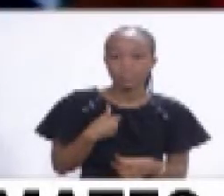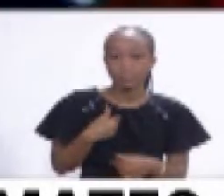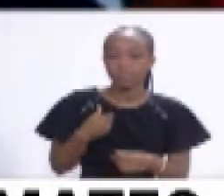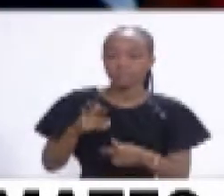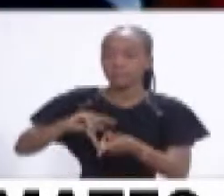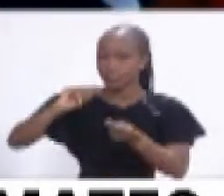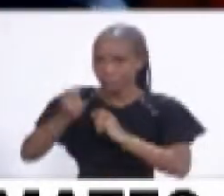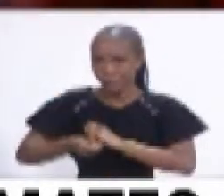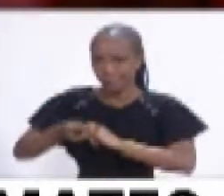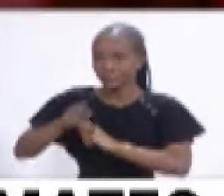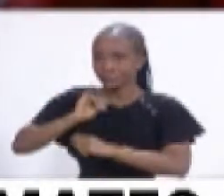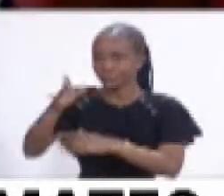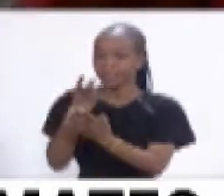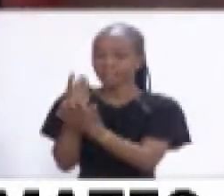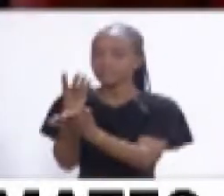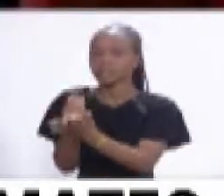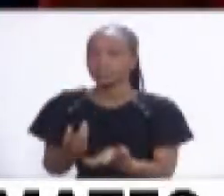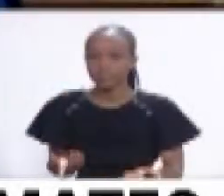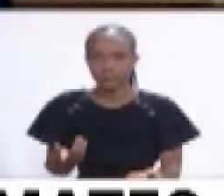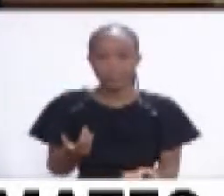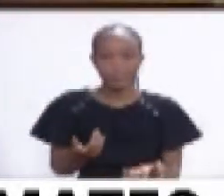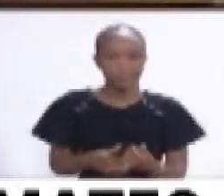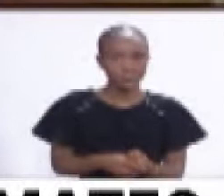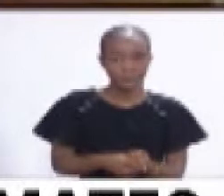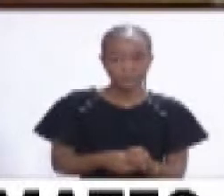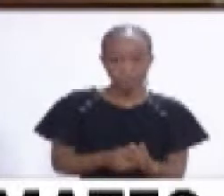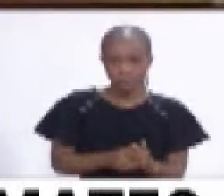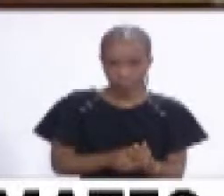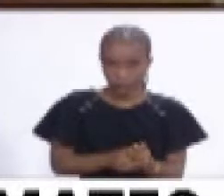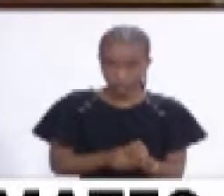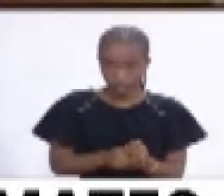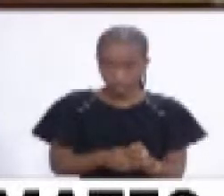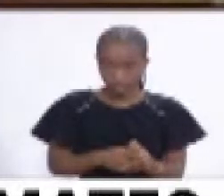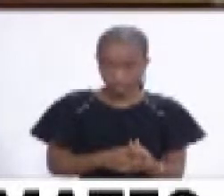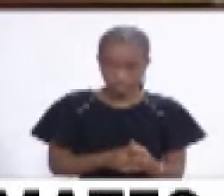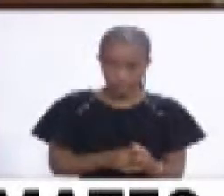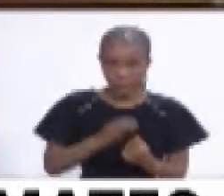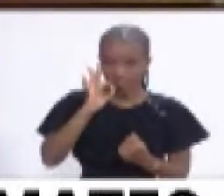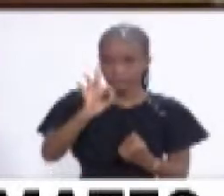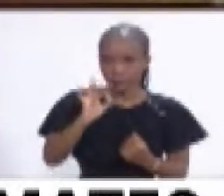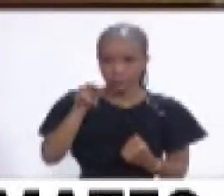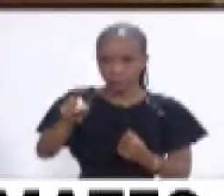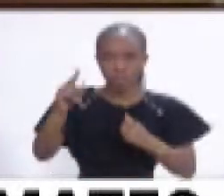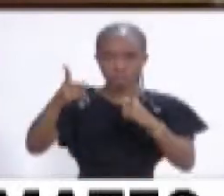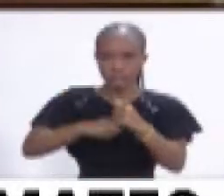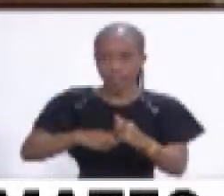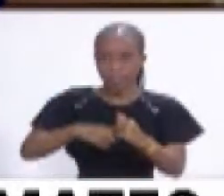ceiling. It's as plain as that. To the tune of 3.6 trillion,